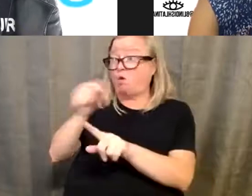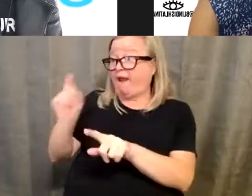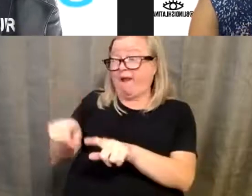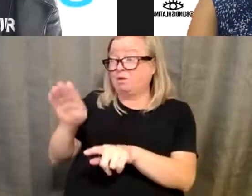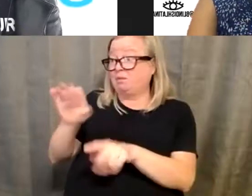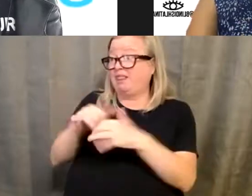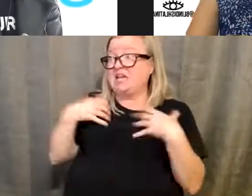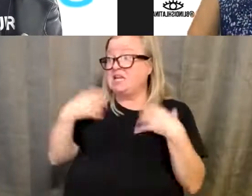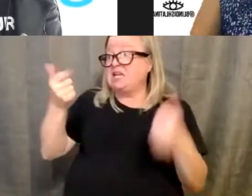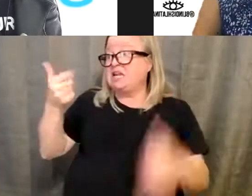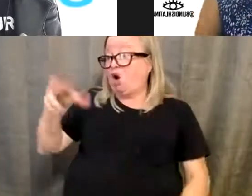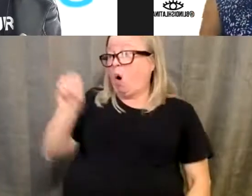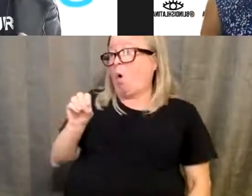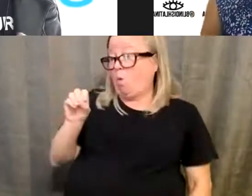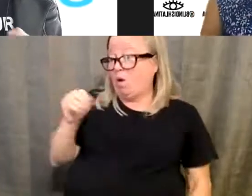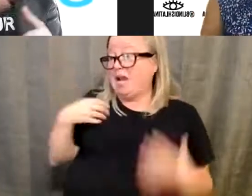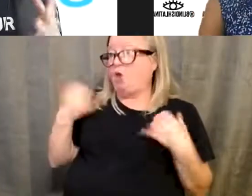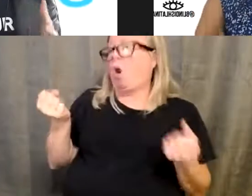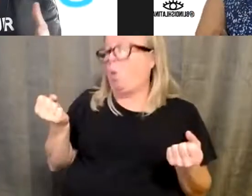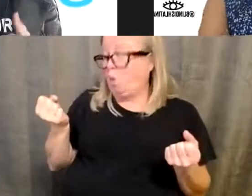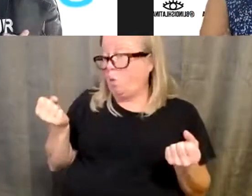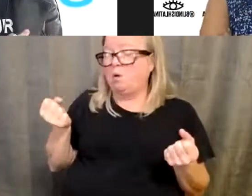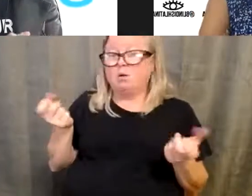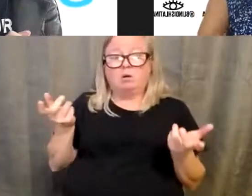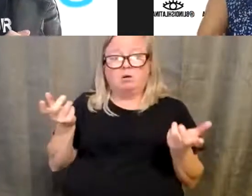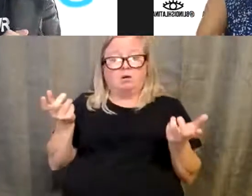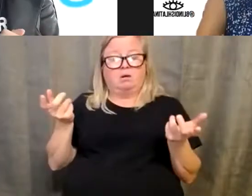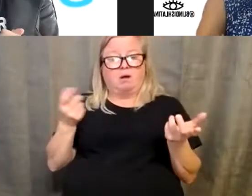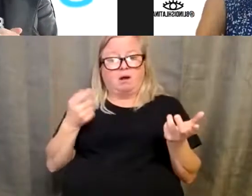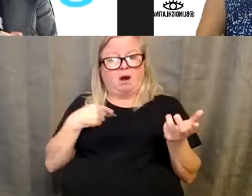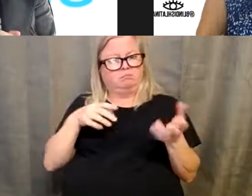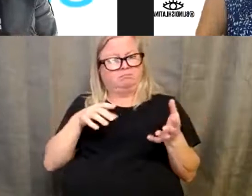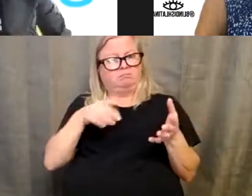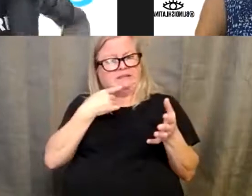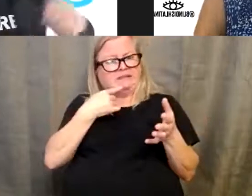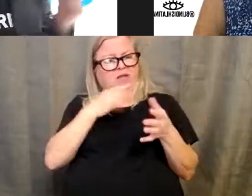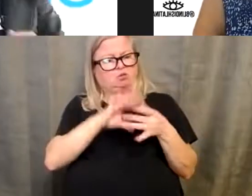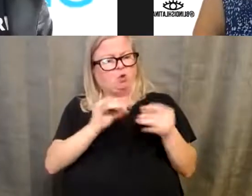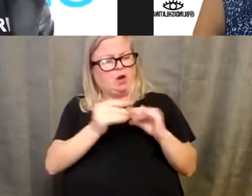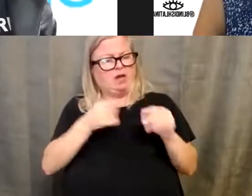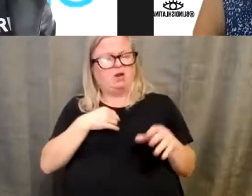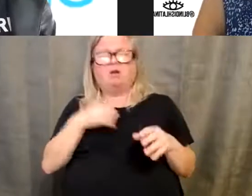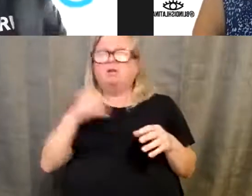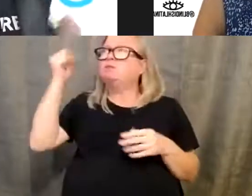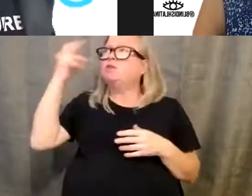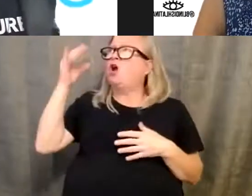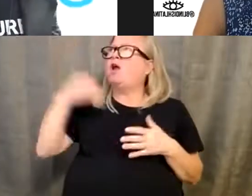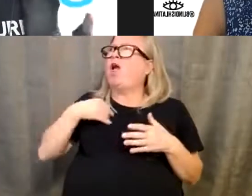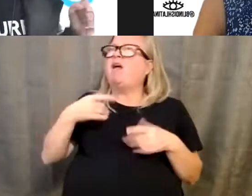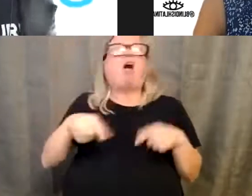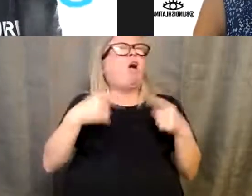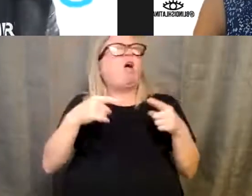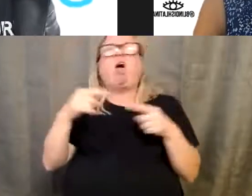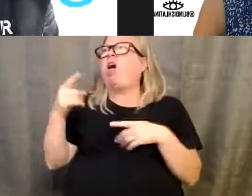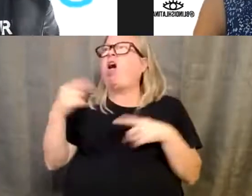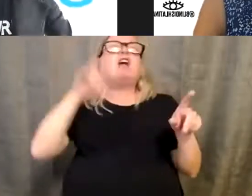hero. And I said this story, but you know, when you're in the shower and you've got a good argument and you just say, oh, I should have